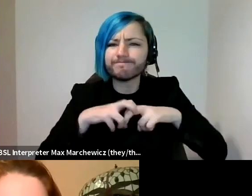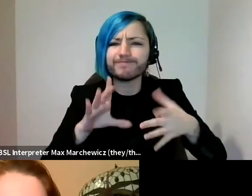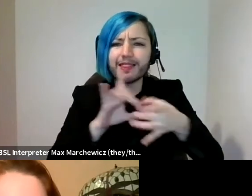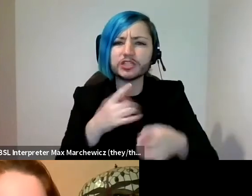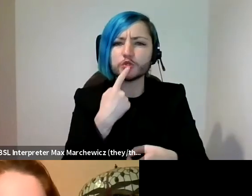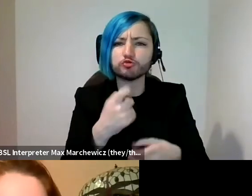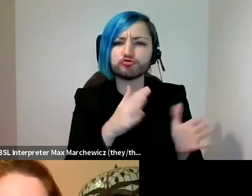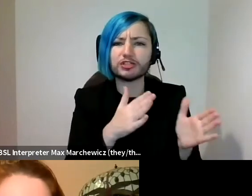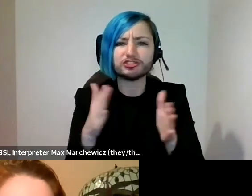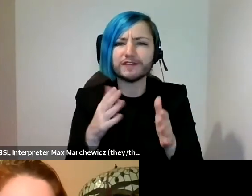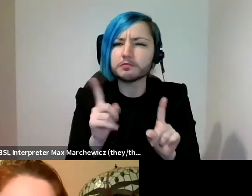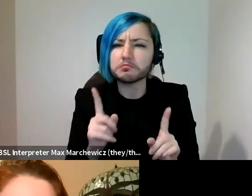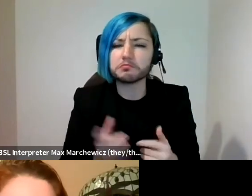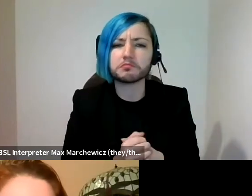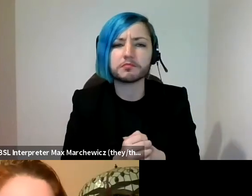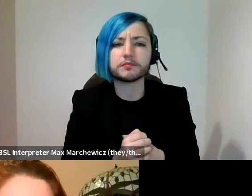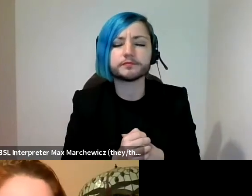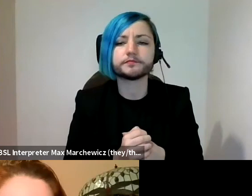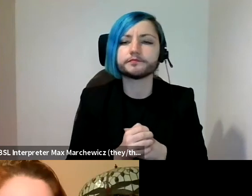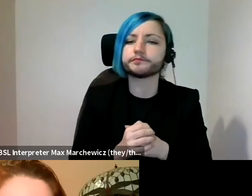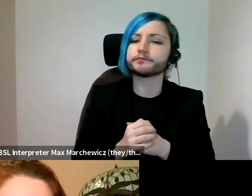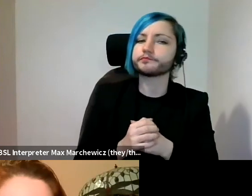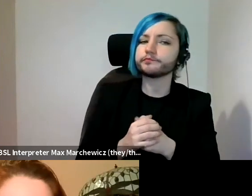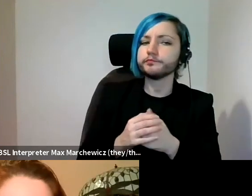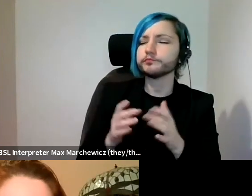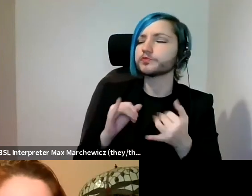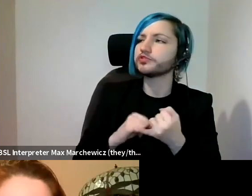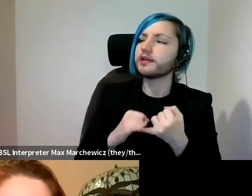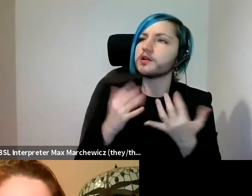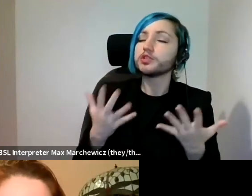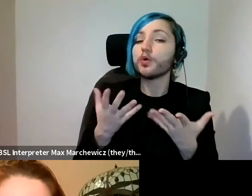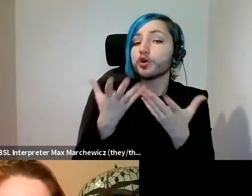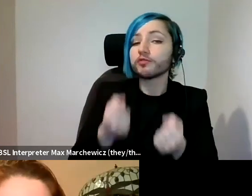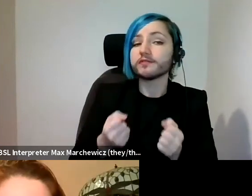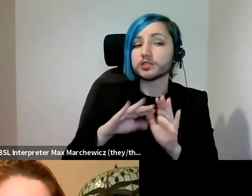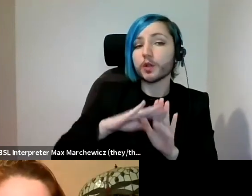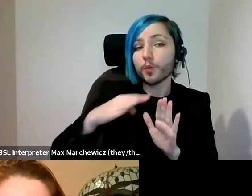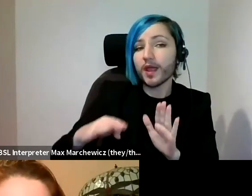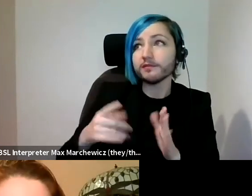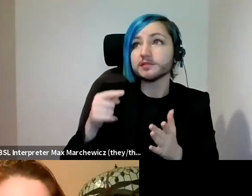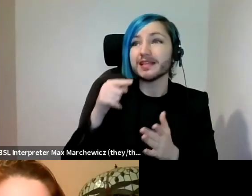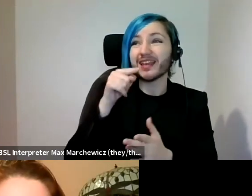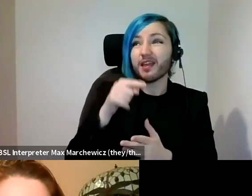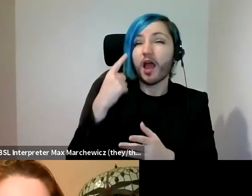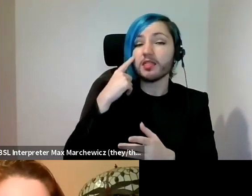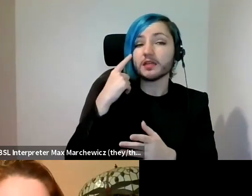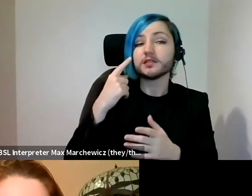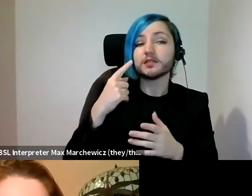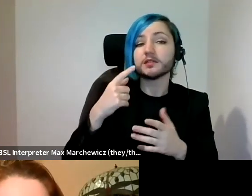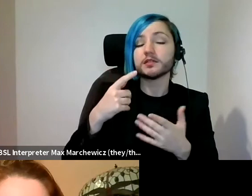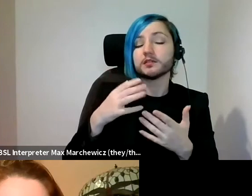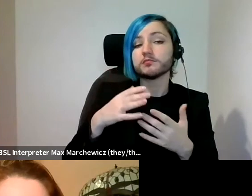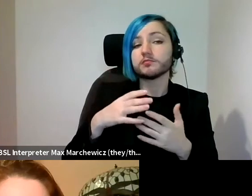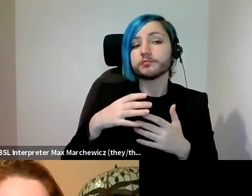redshift process? So the gravitational waves are, I think in this case, stretched in the way